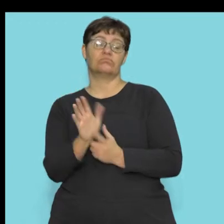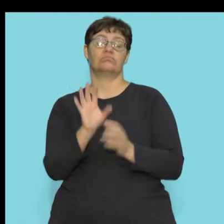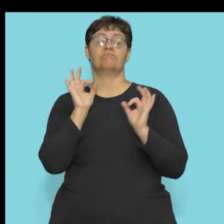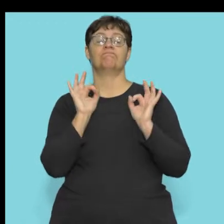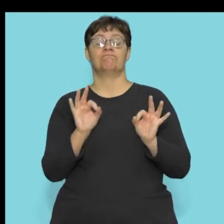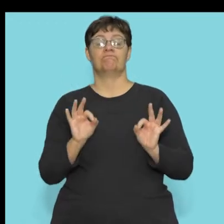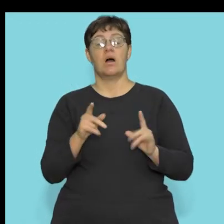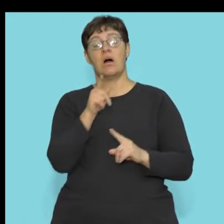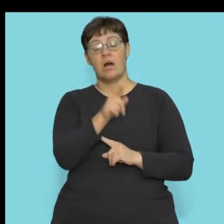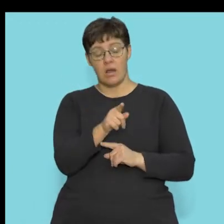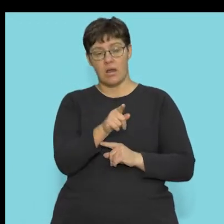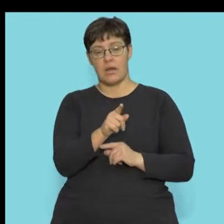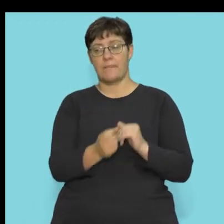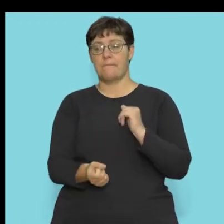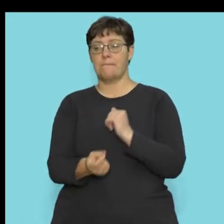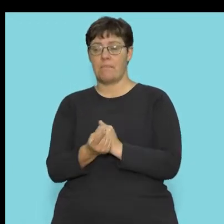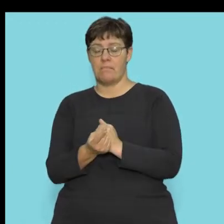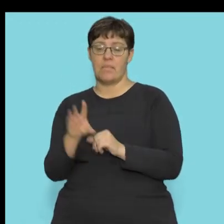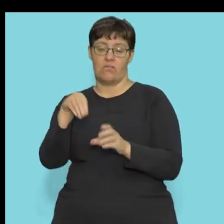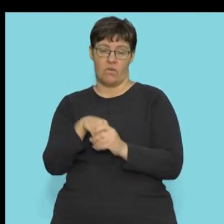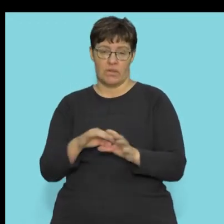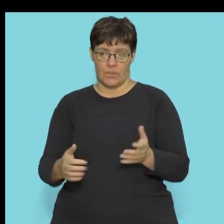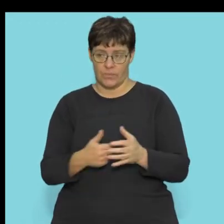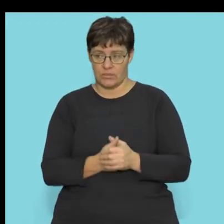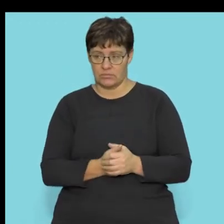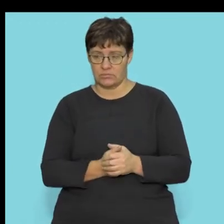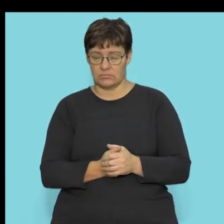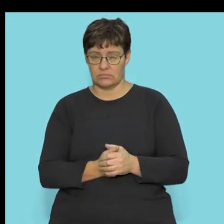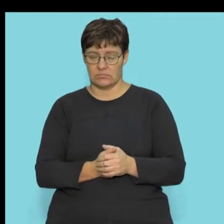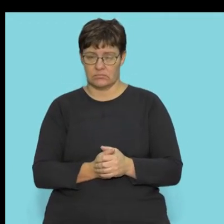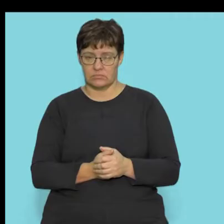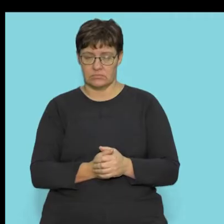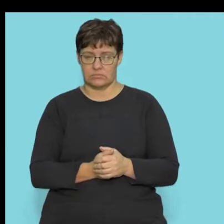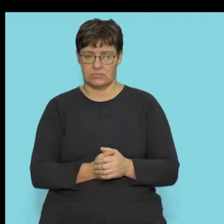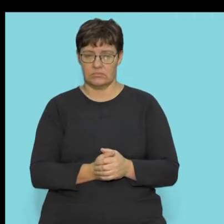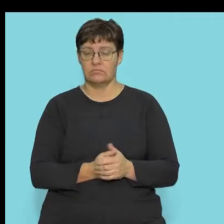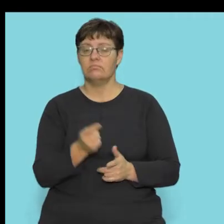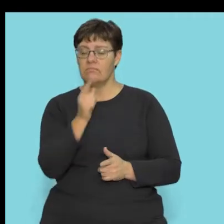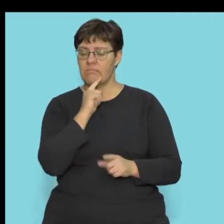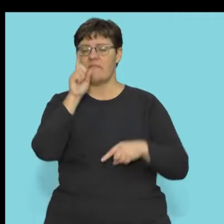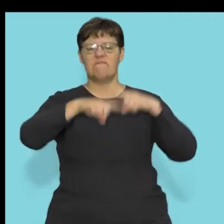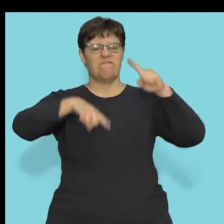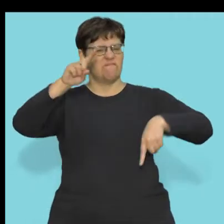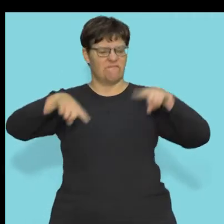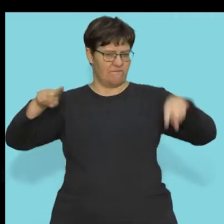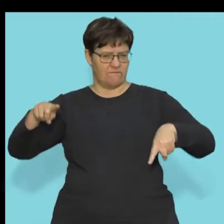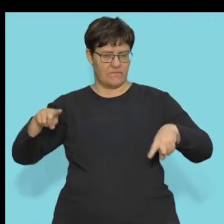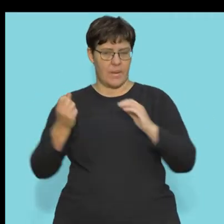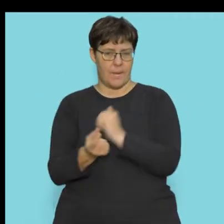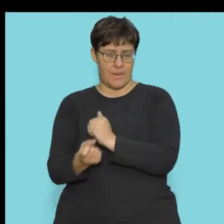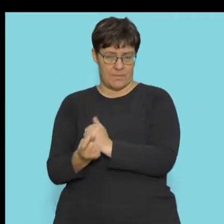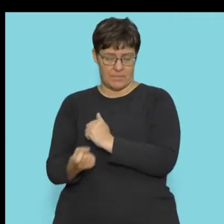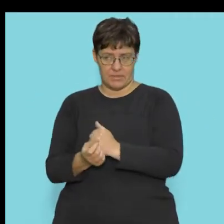way in which these components are involved? So guys, this question gives you various different